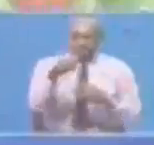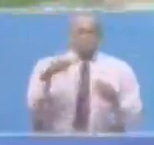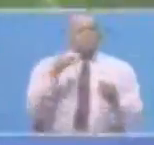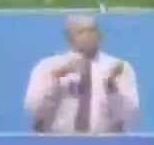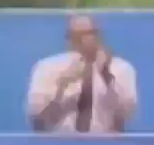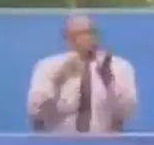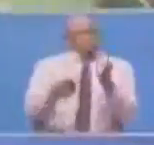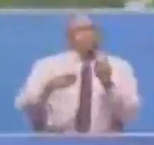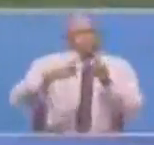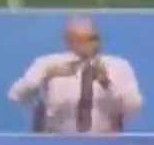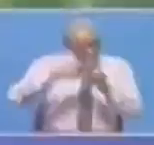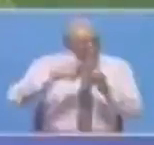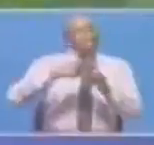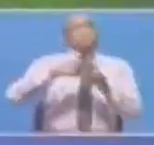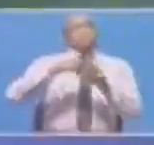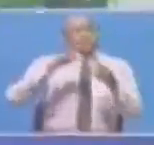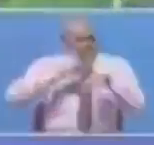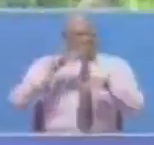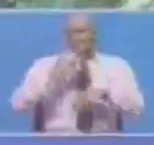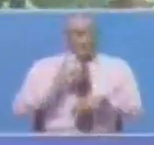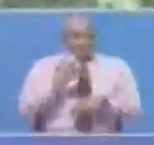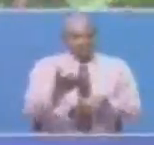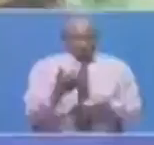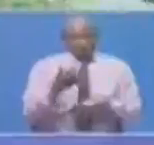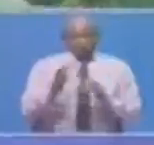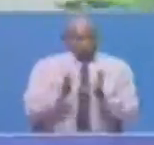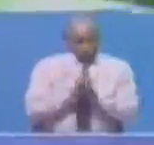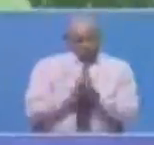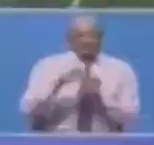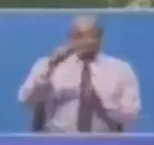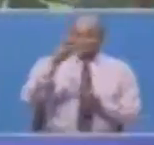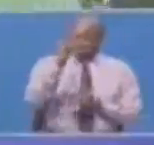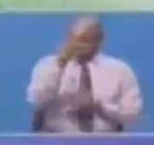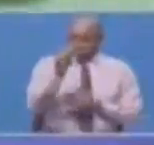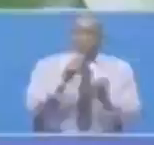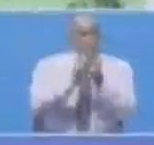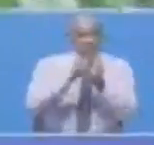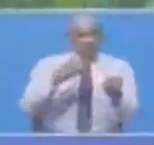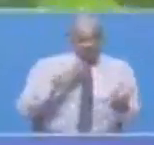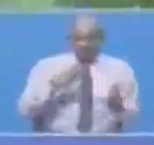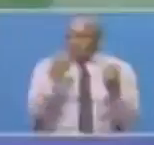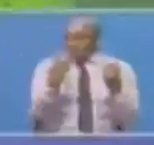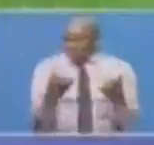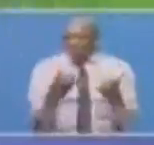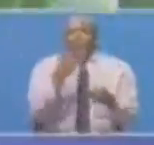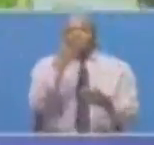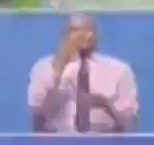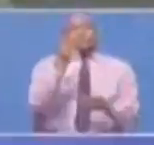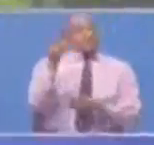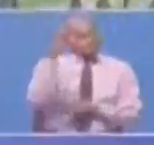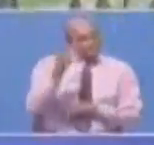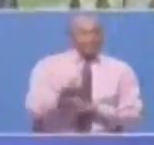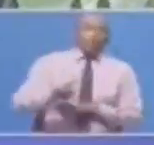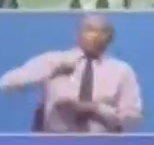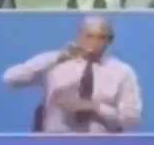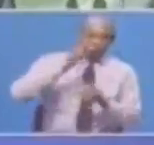a positive and significant effect on yield, with the GMO maize giving a yield advantage of over 45%.